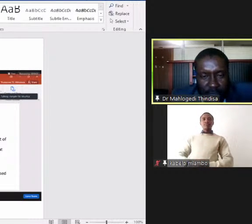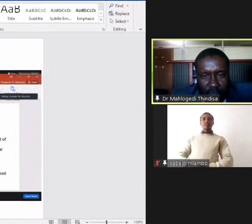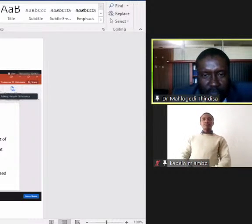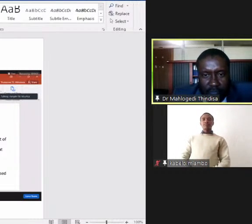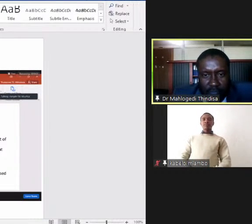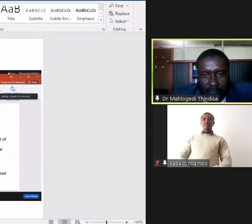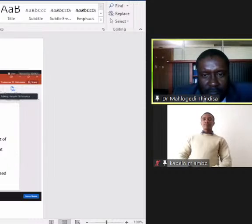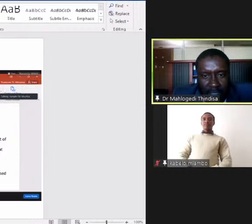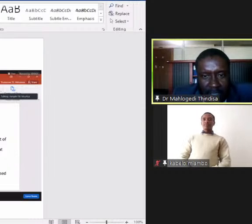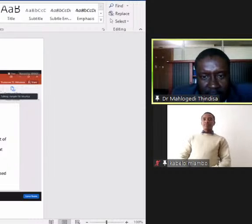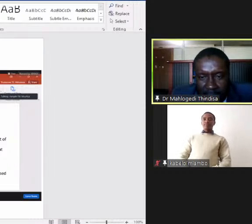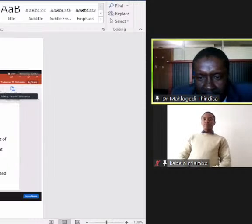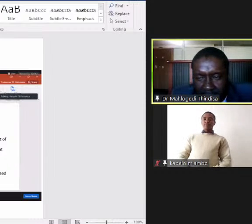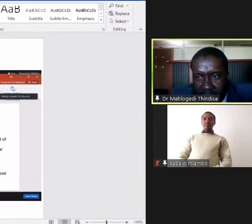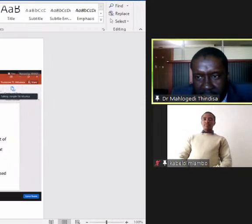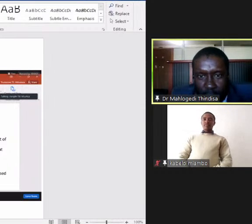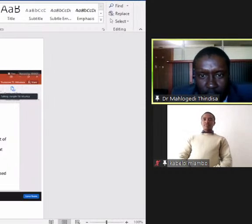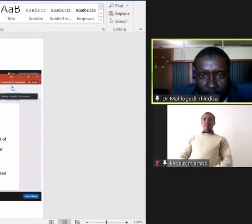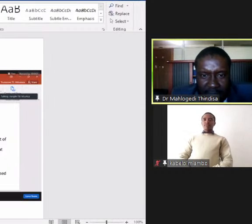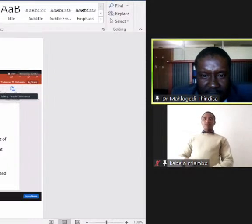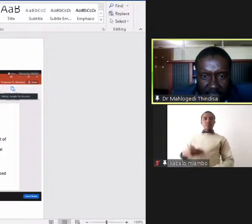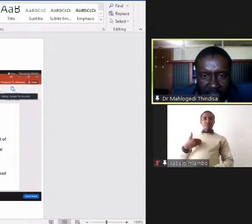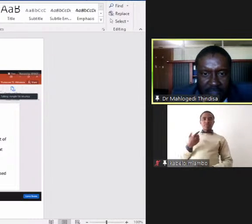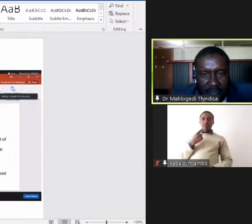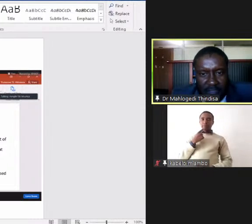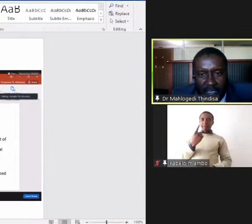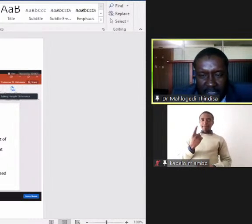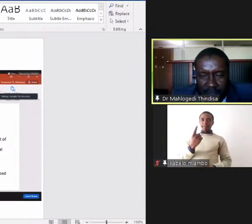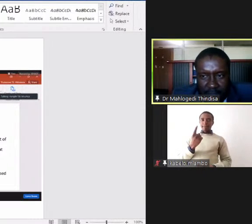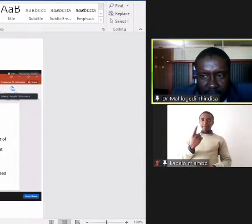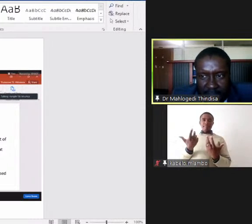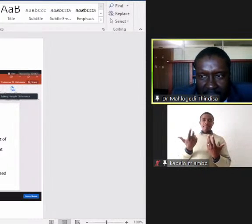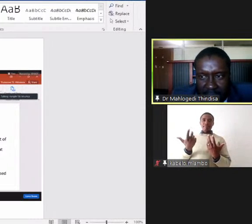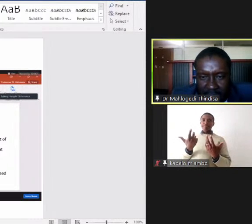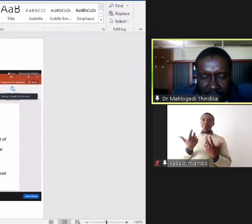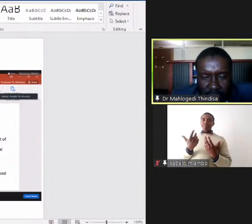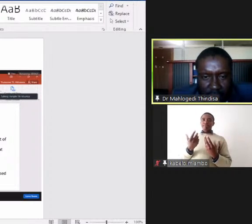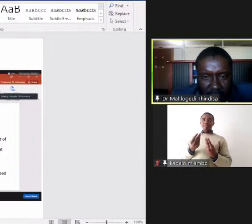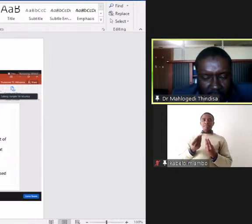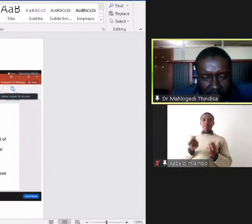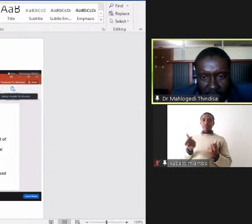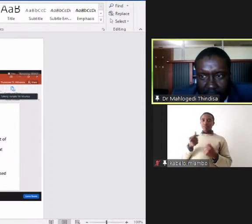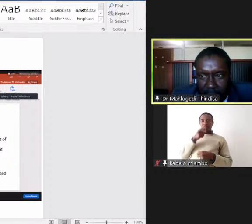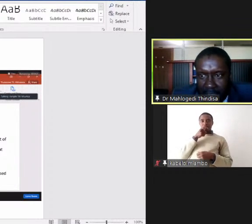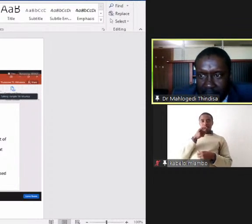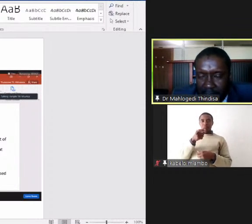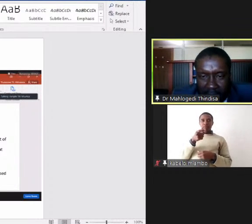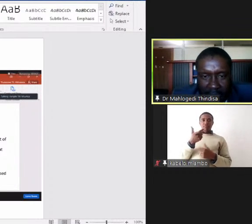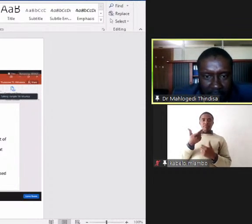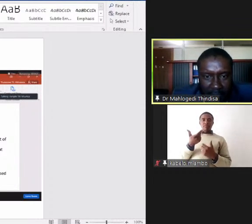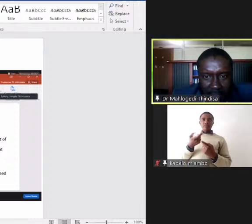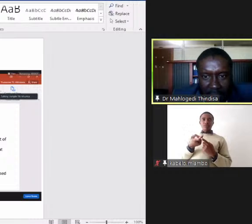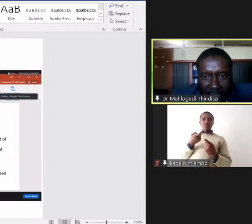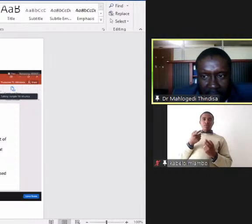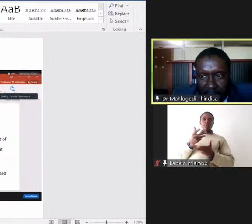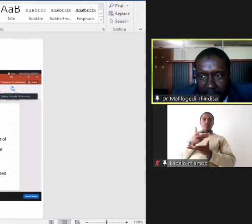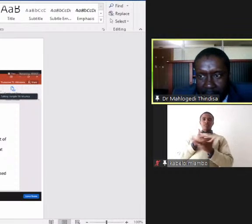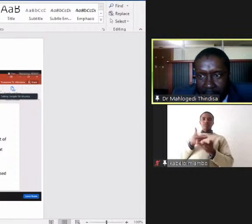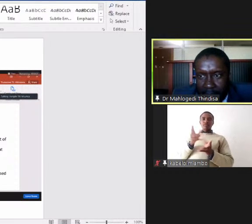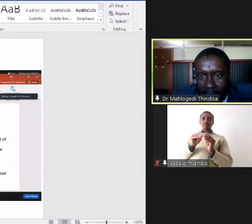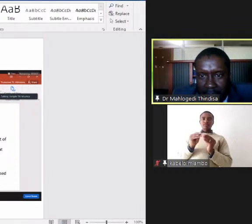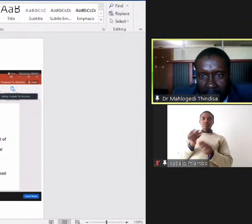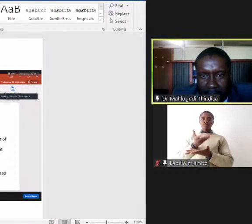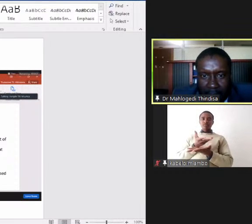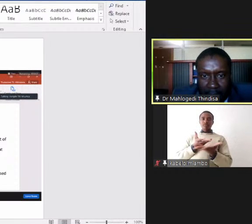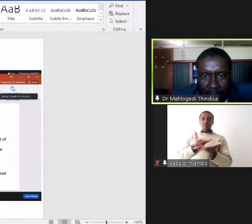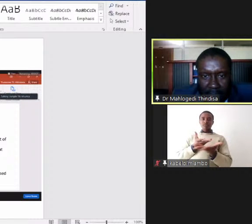say a few remarks and or observations in terms of the discussions that we've been having,